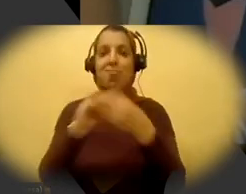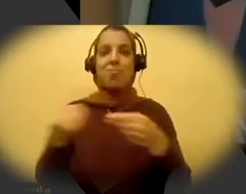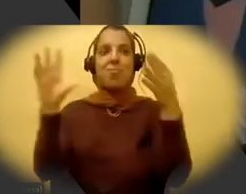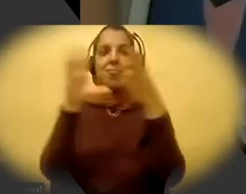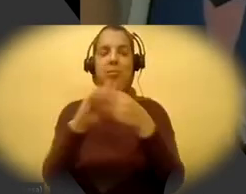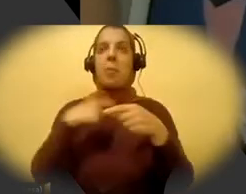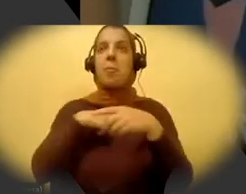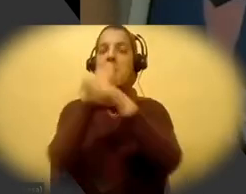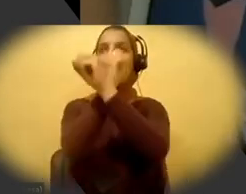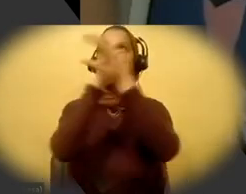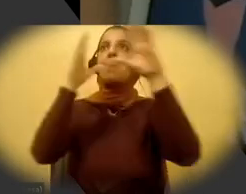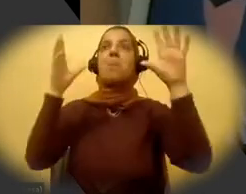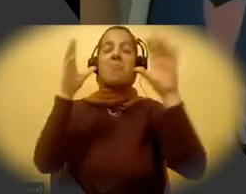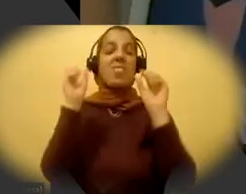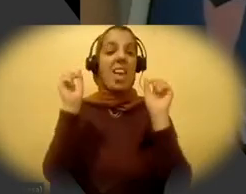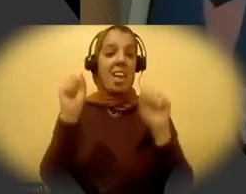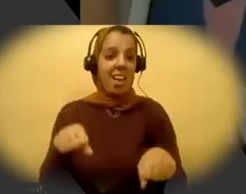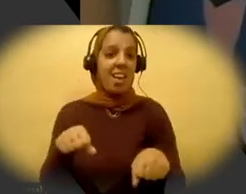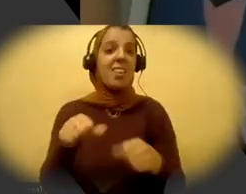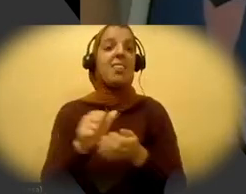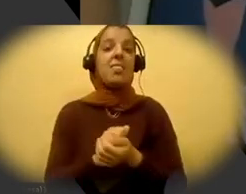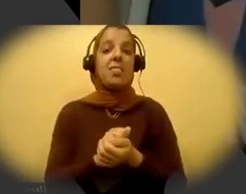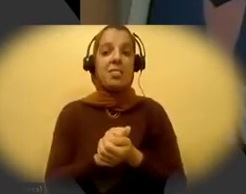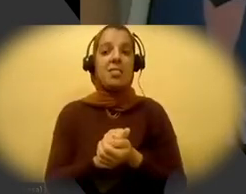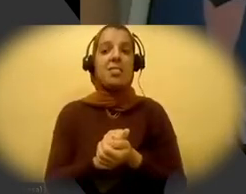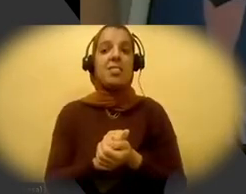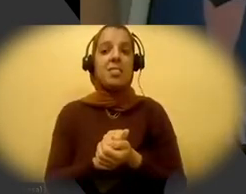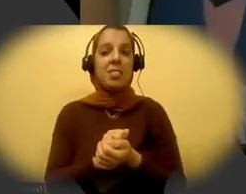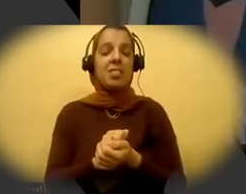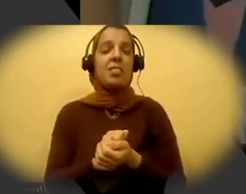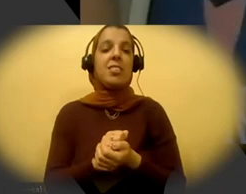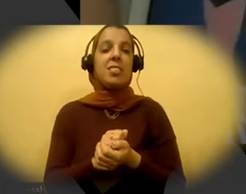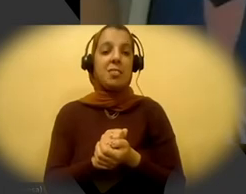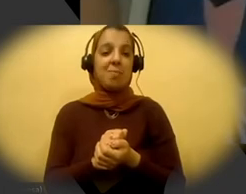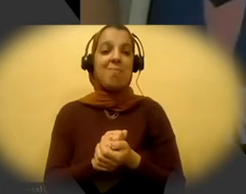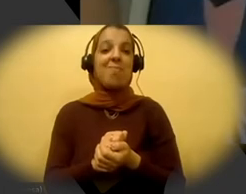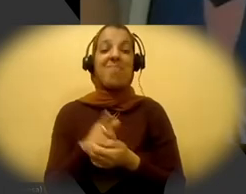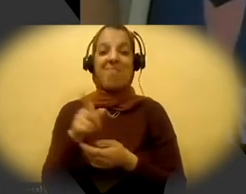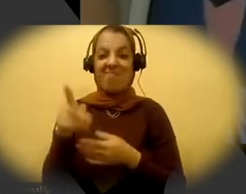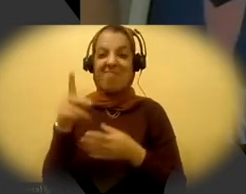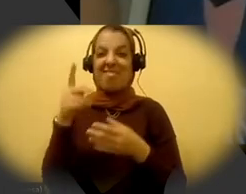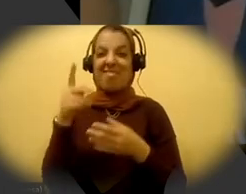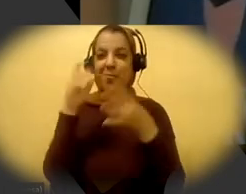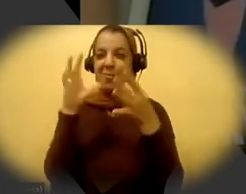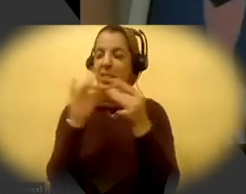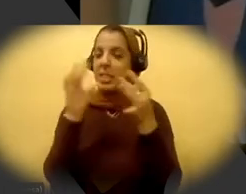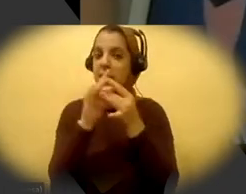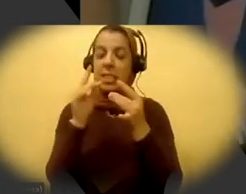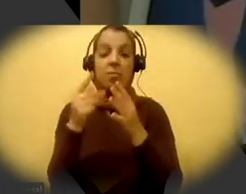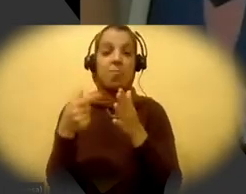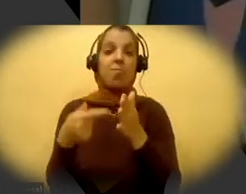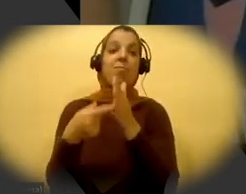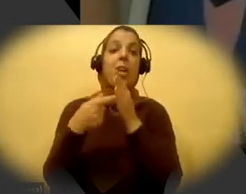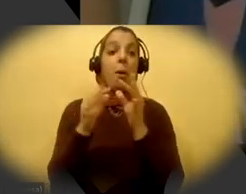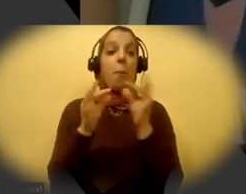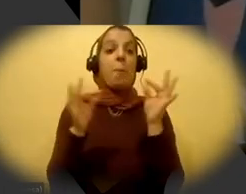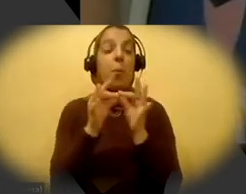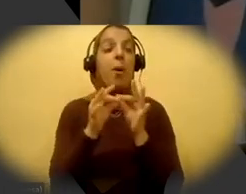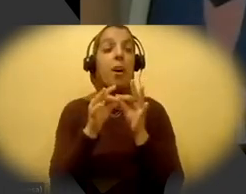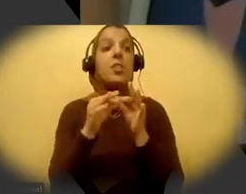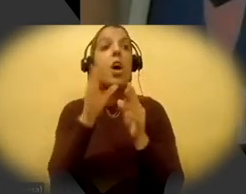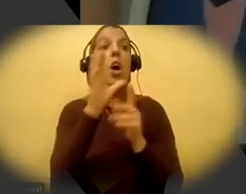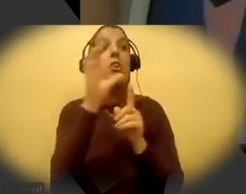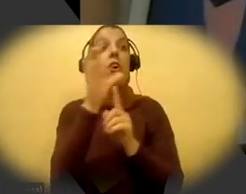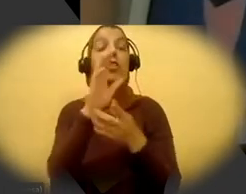it speaks a lot to, you know, the importance of building relationships across cultural communities. So